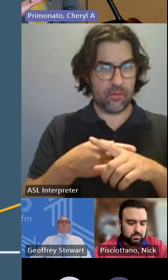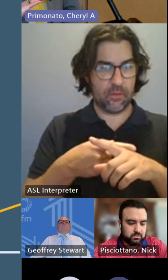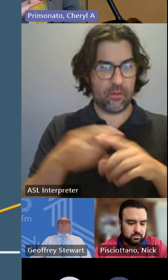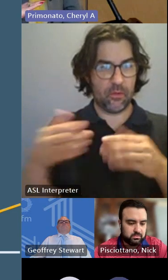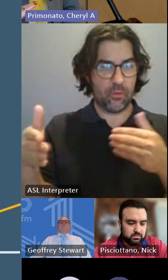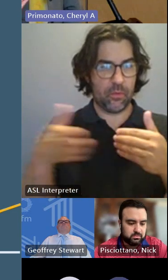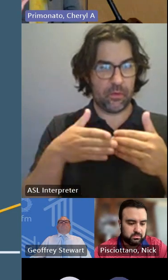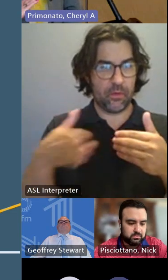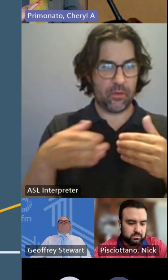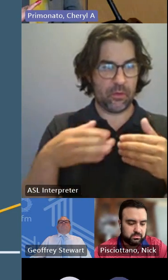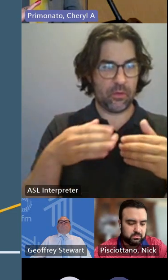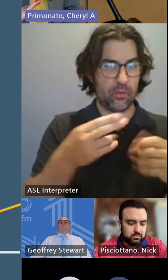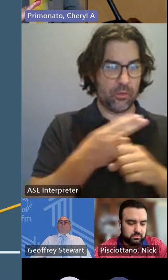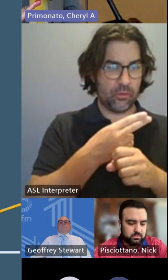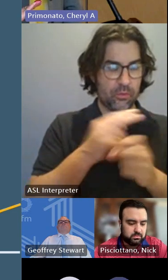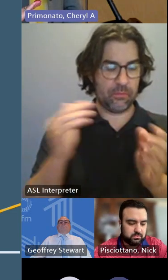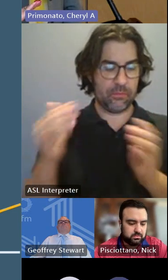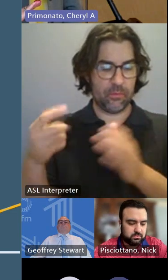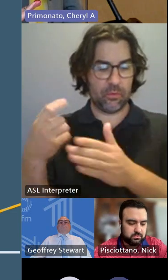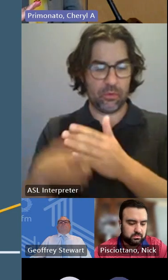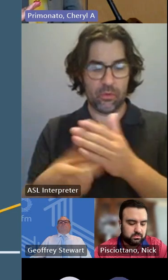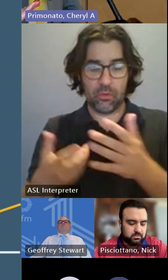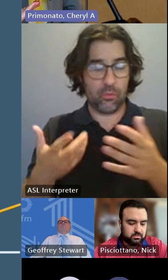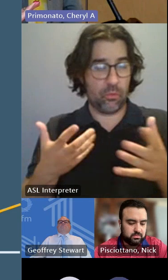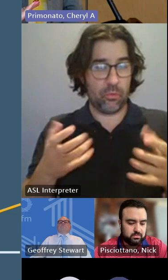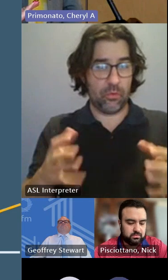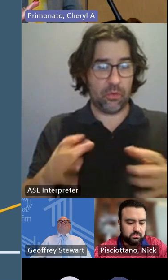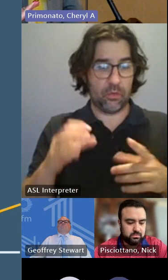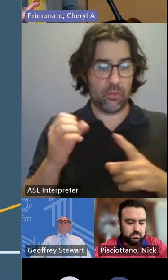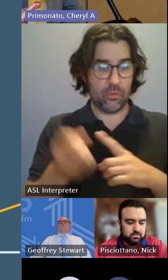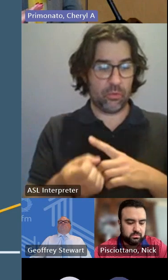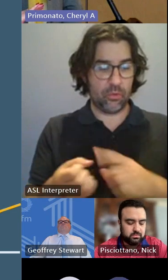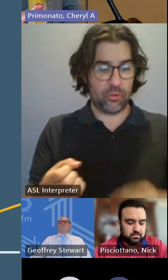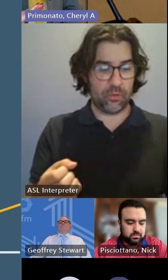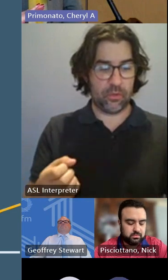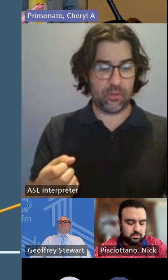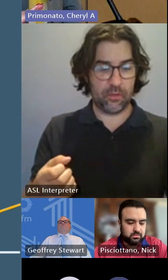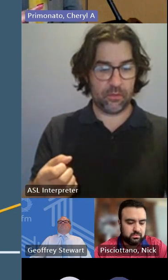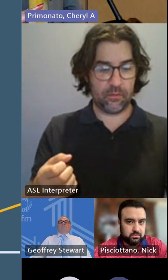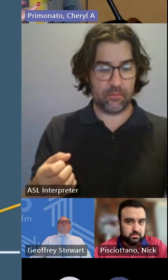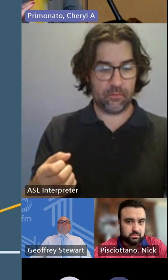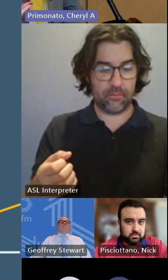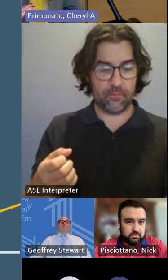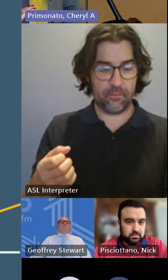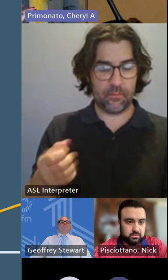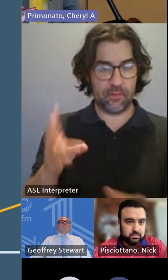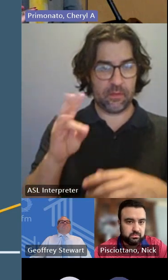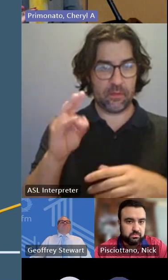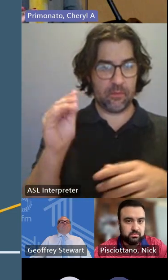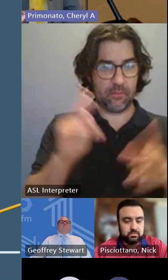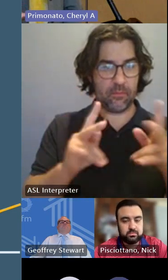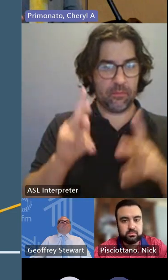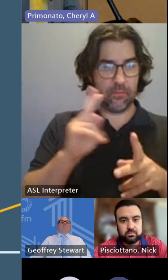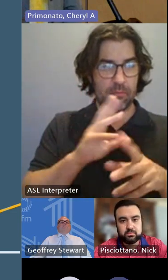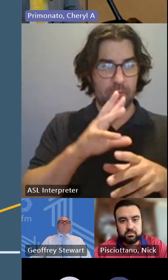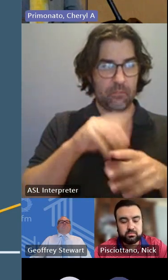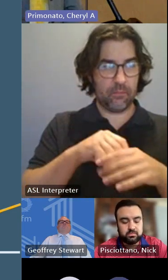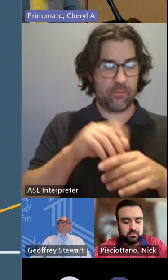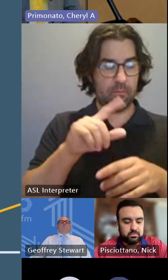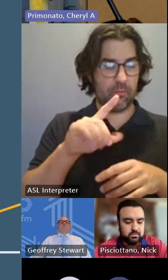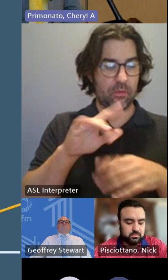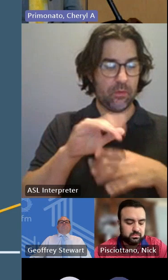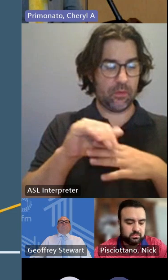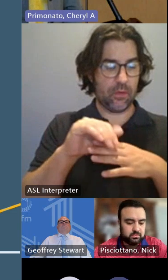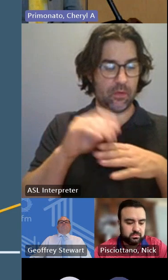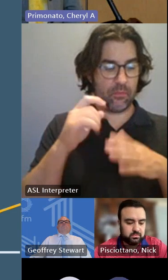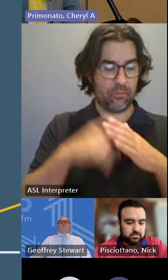utilization versus cost. So clearly we don't want a situation where 70% of the folks are participating at a $28 price, and